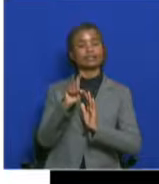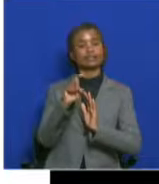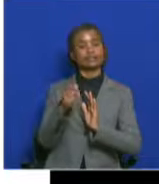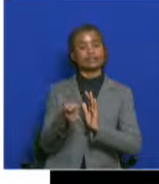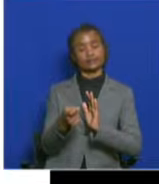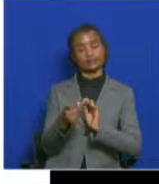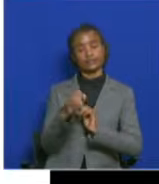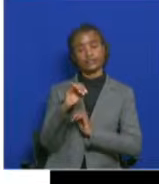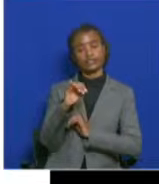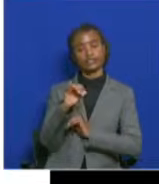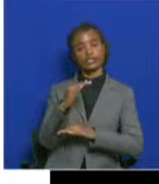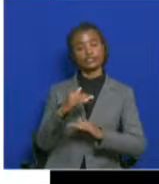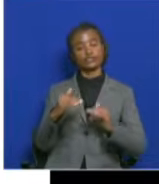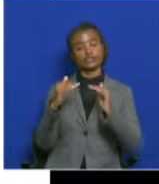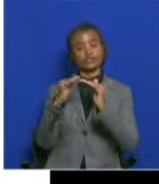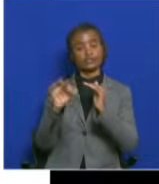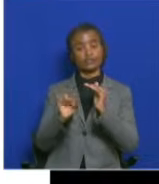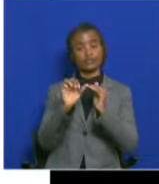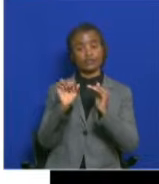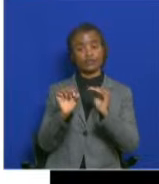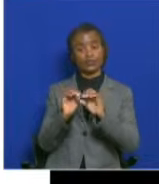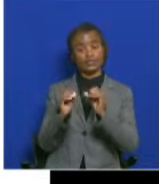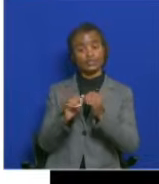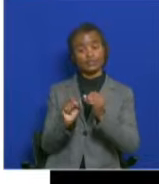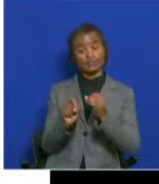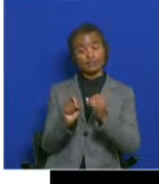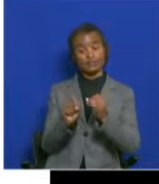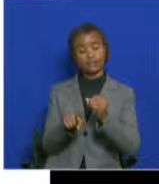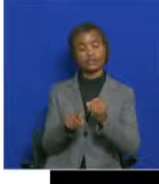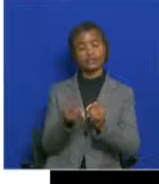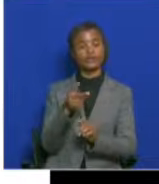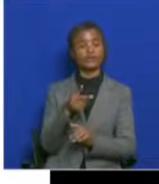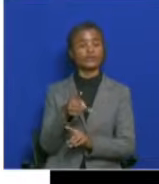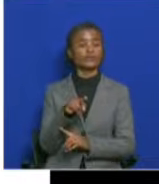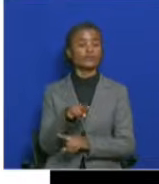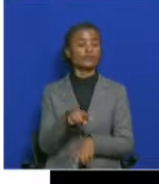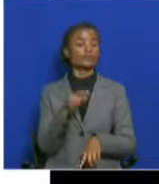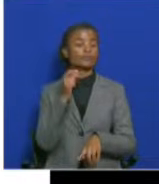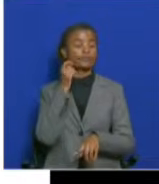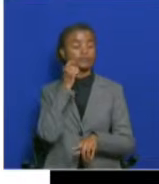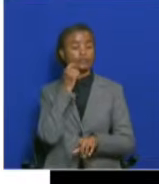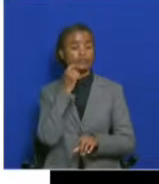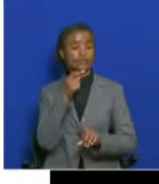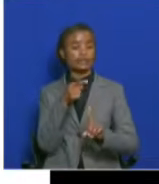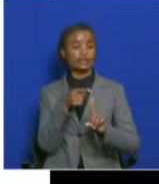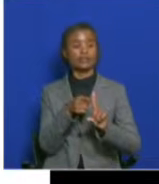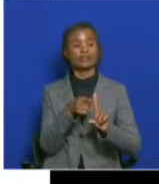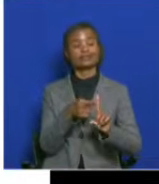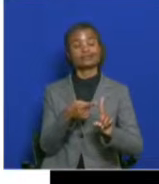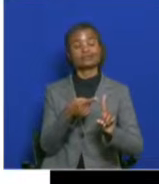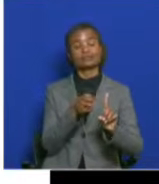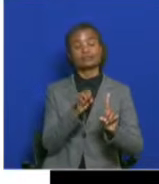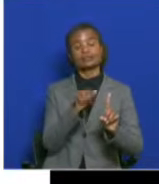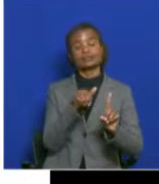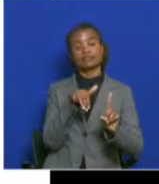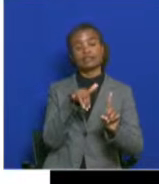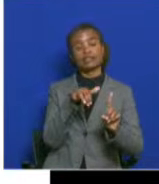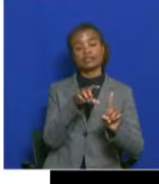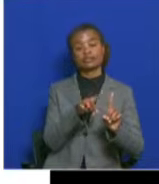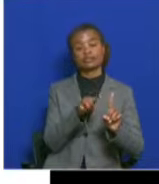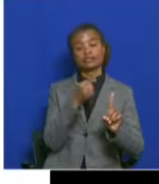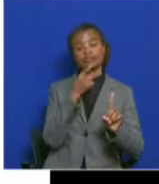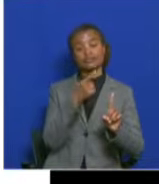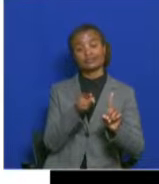and Mr. Mo Sayed says, this P is asking for it,